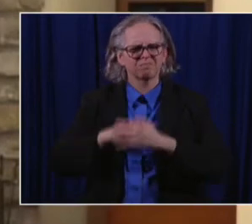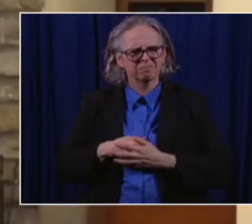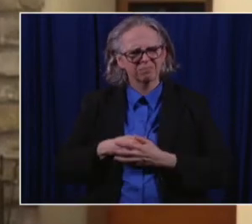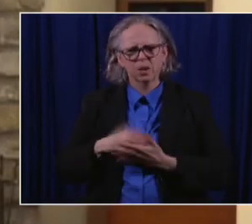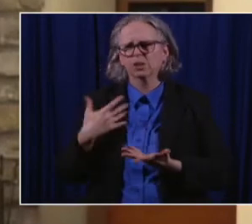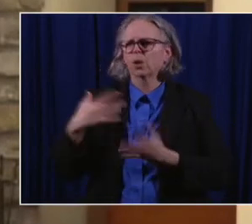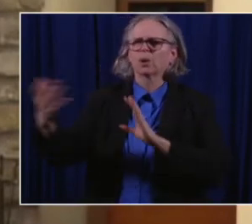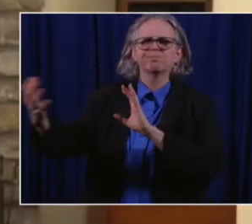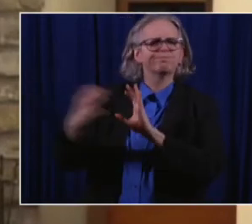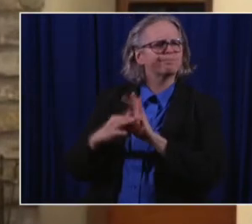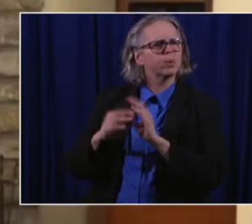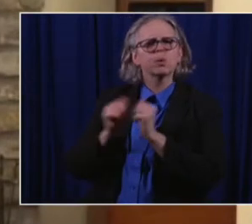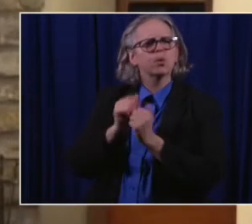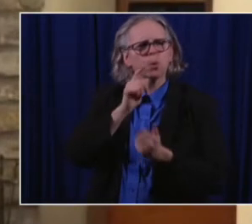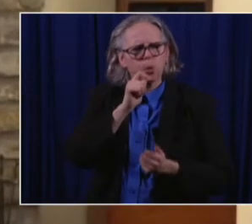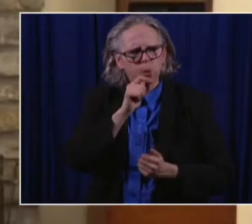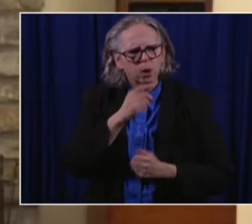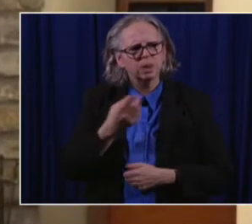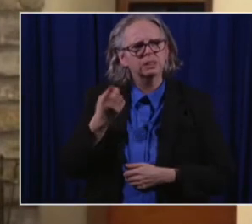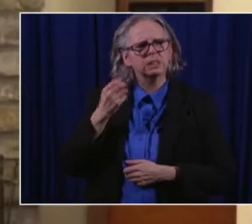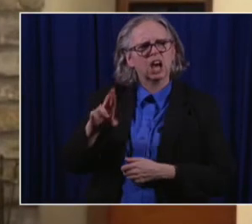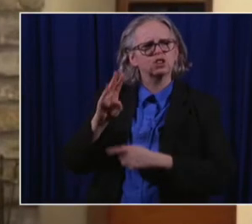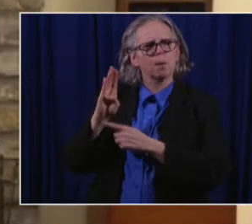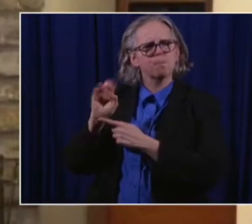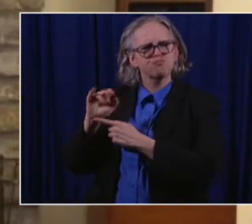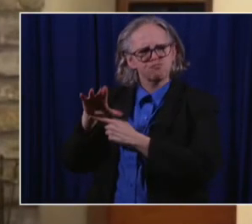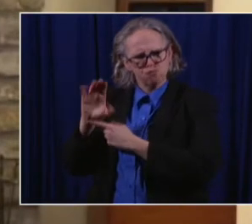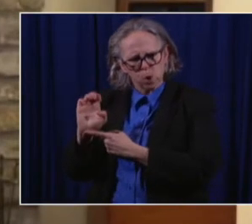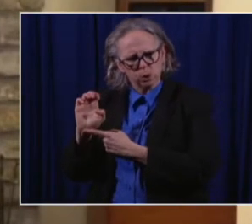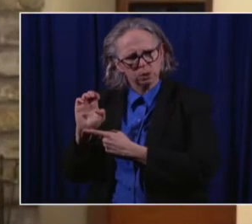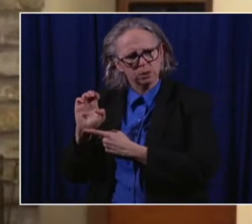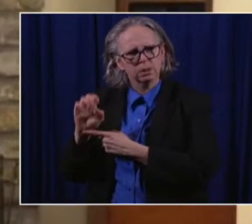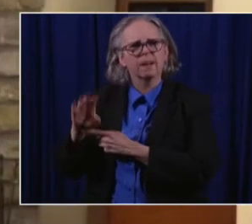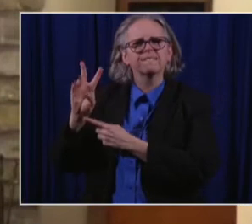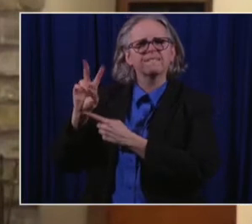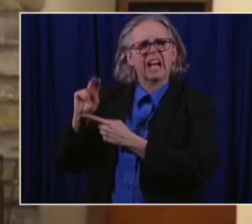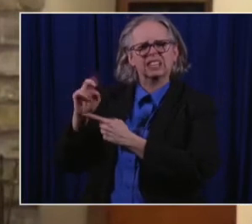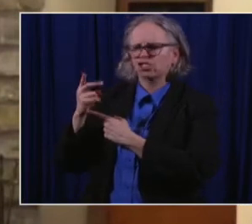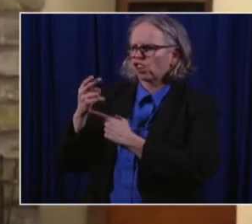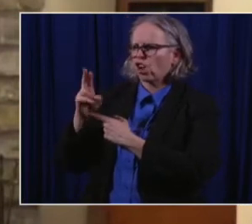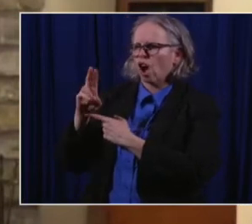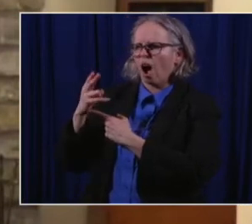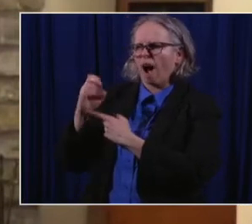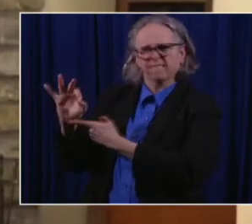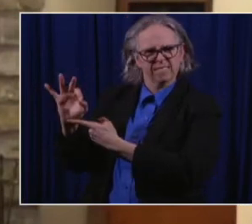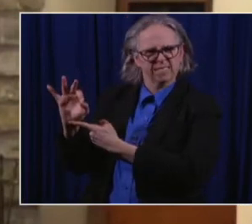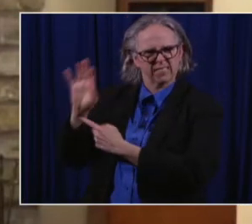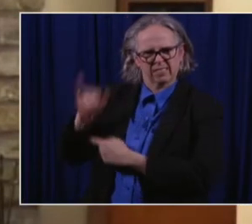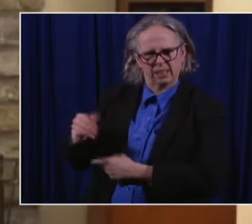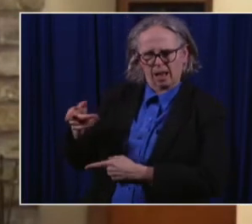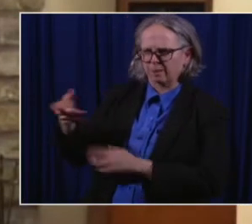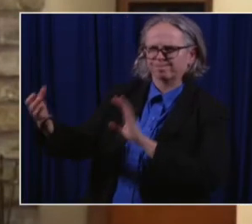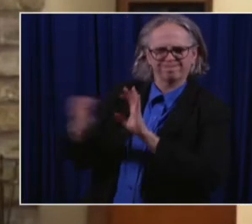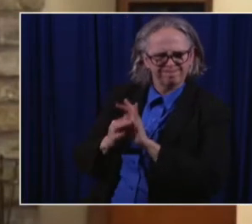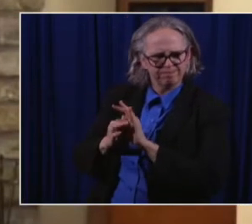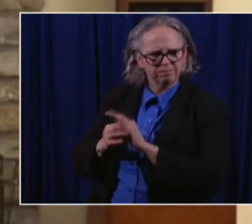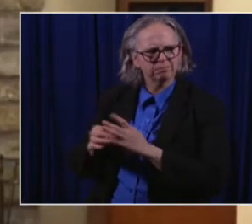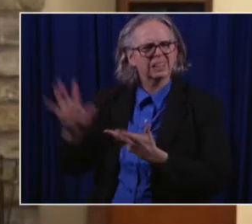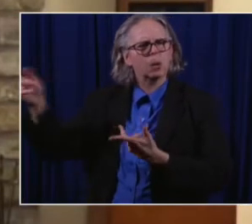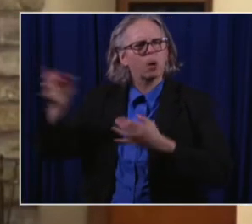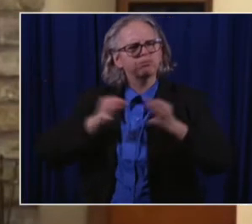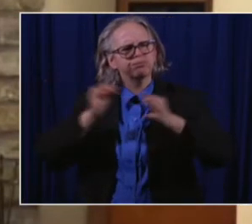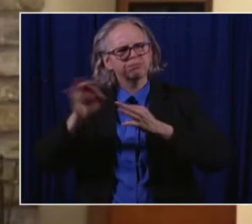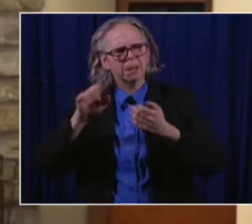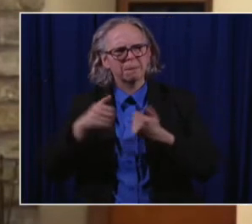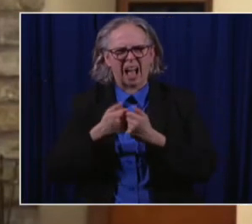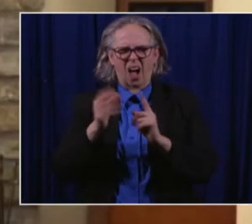Department of Health. He's with us today. We'll talk a little bit about Ohio's positivity rate and kind of maybe explain the significance of the